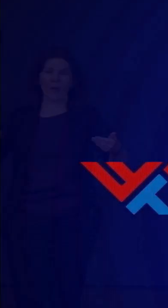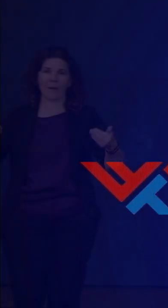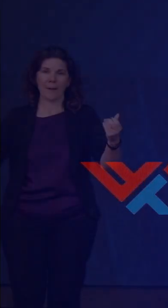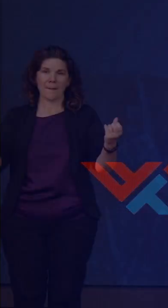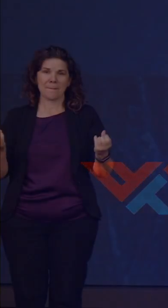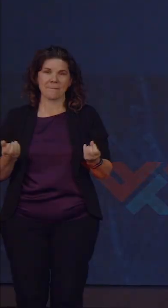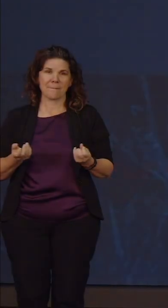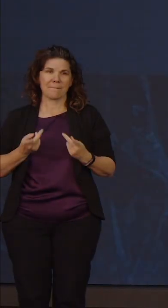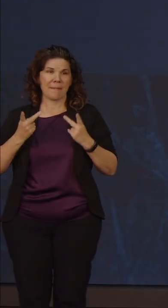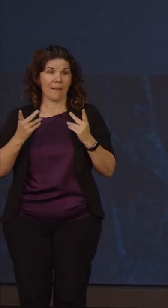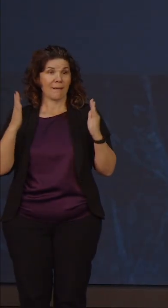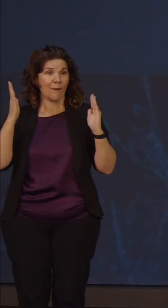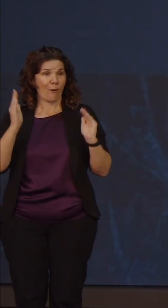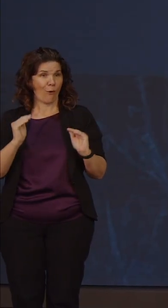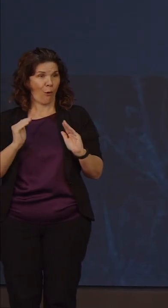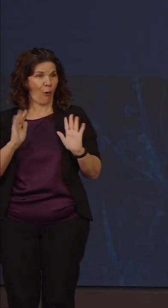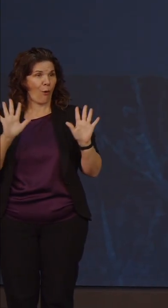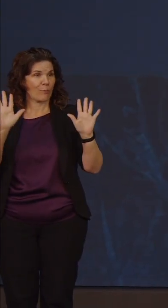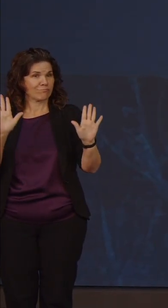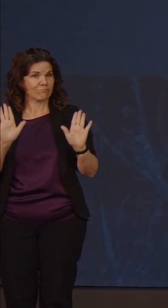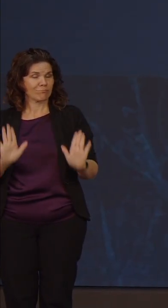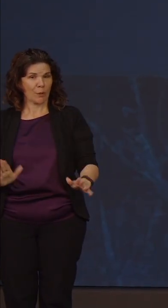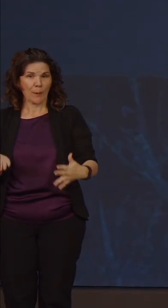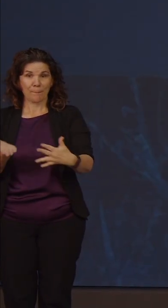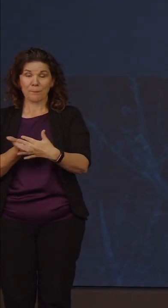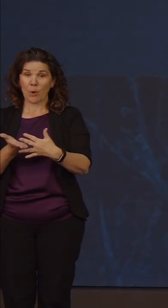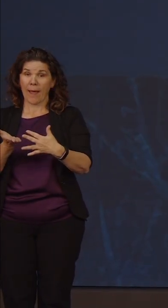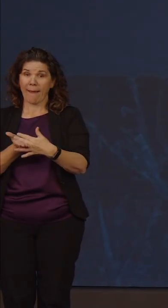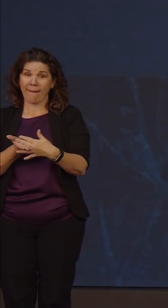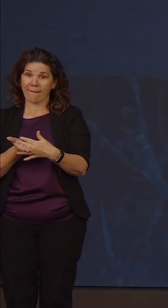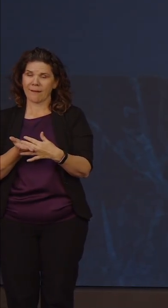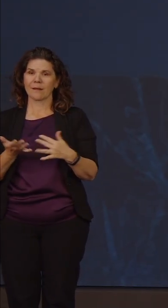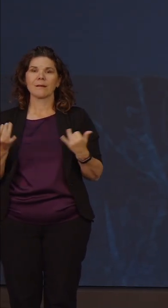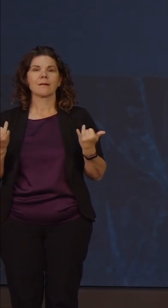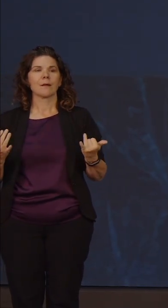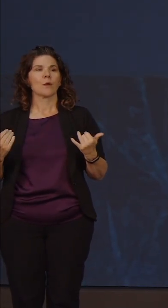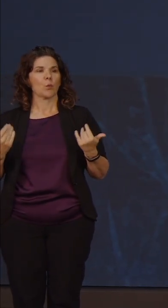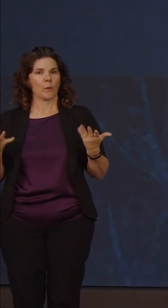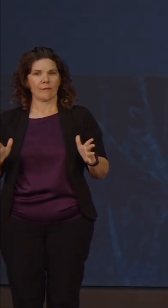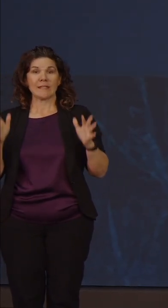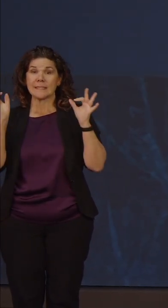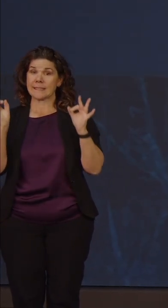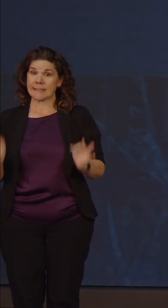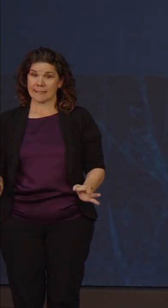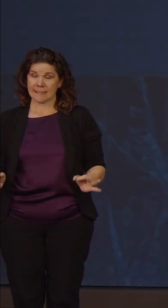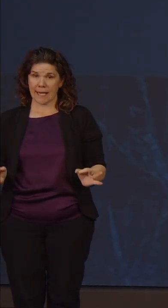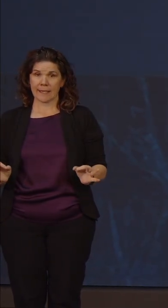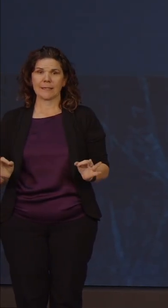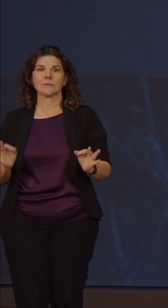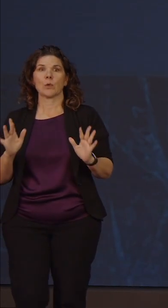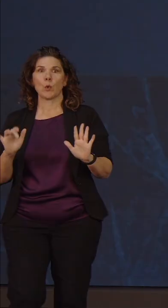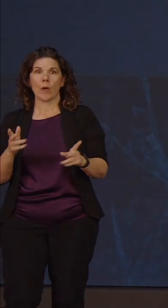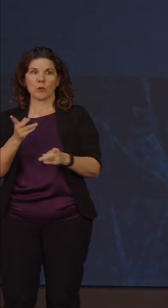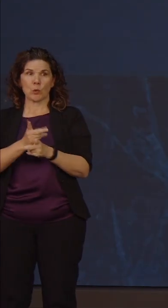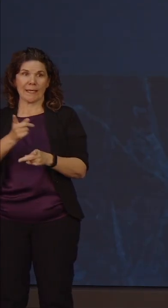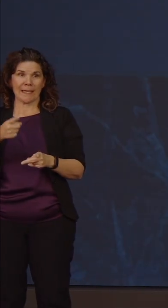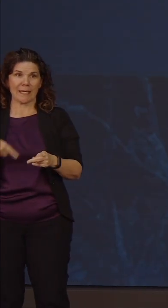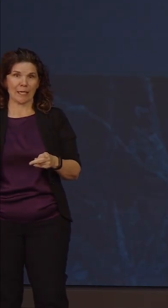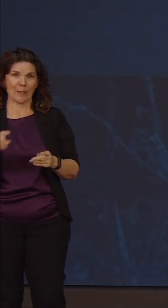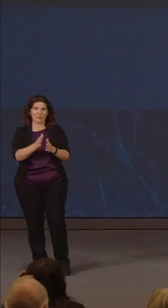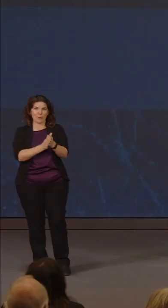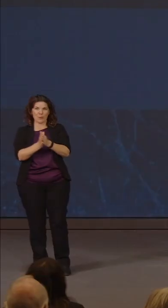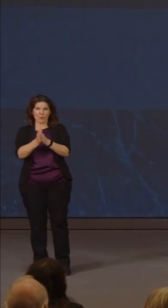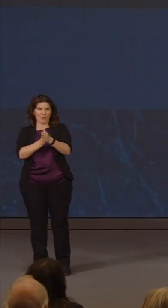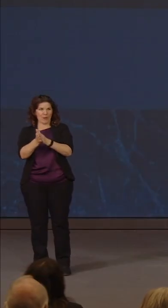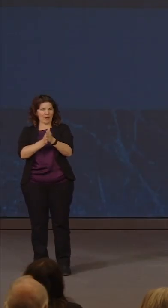I hope you all had a lovely break. So we have decided, in order to keep you all on your toes,